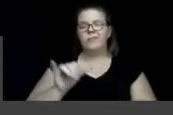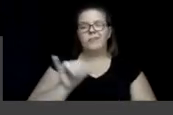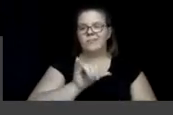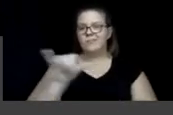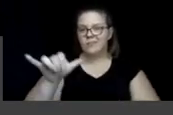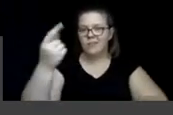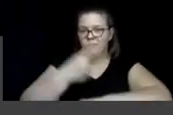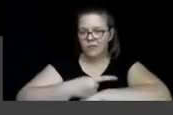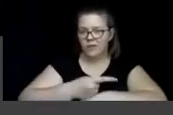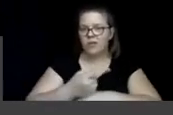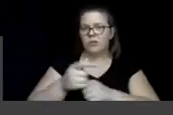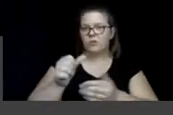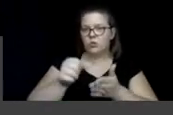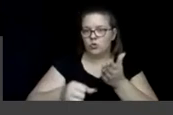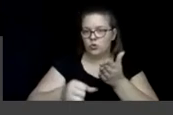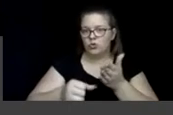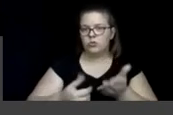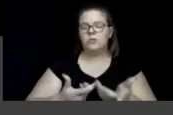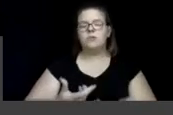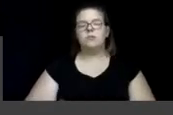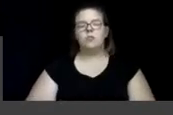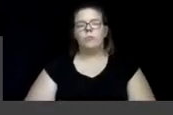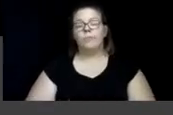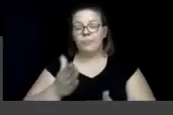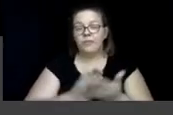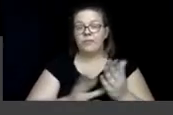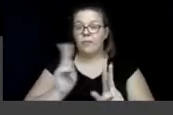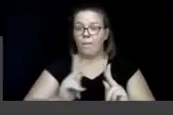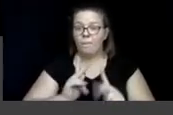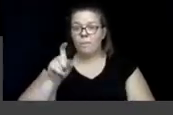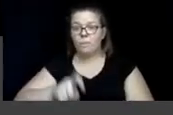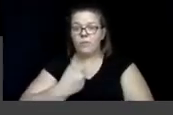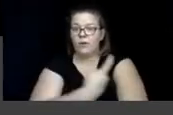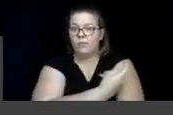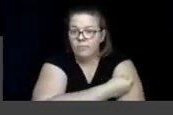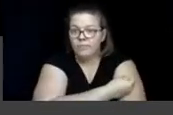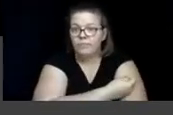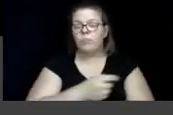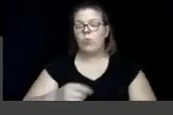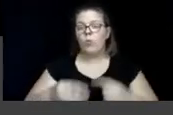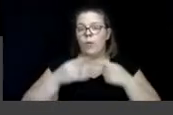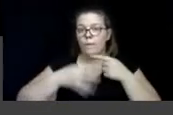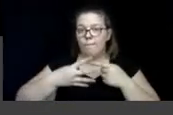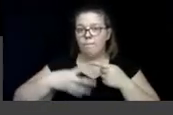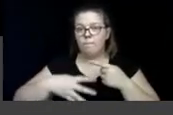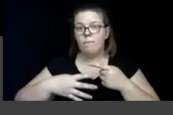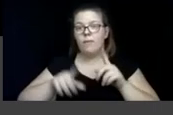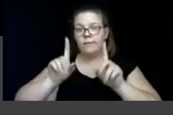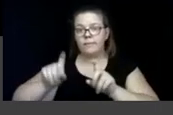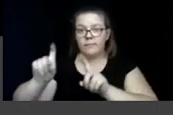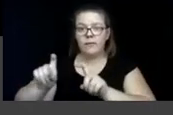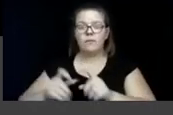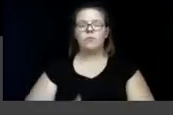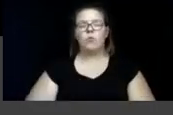that. Some people may have to get an immunization or blood work and a